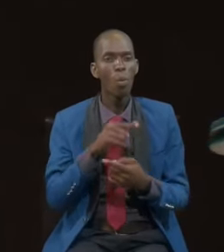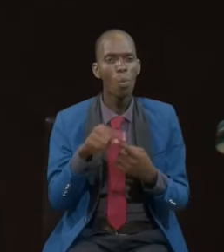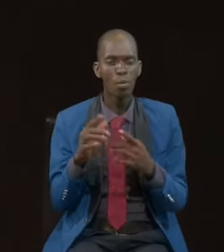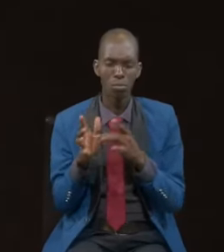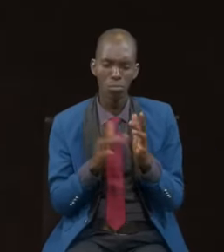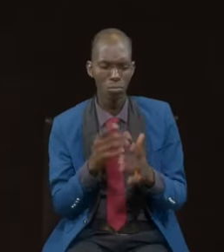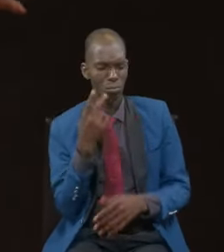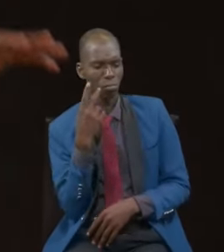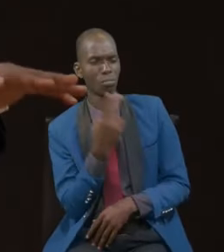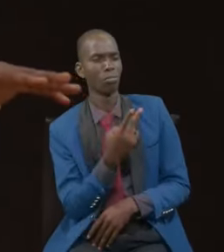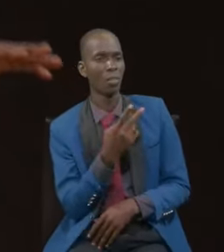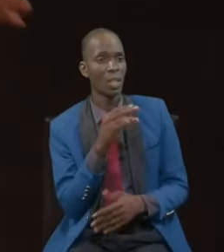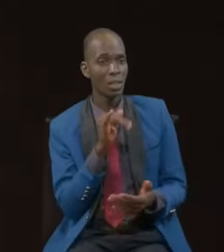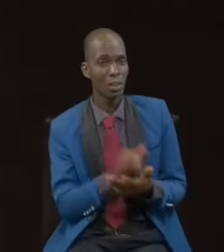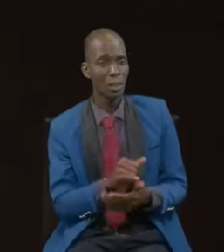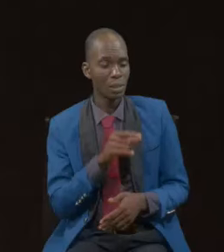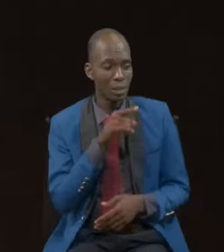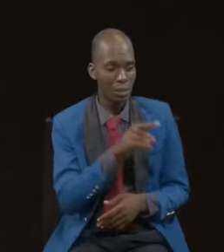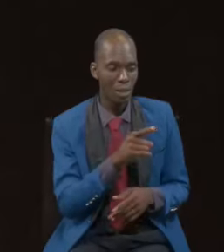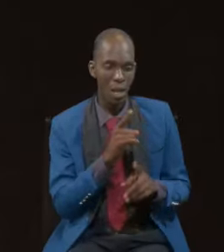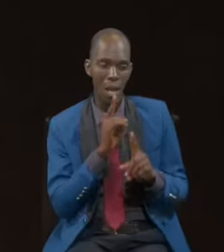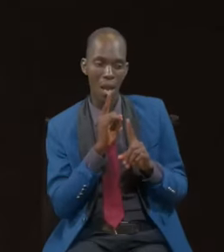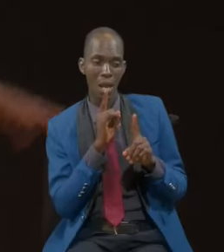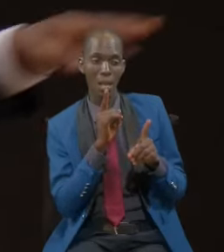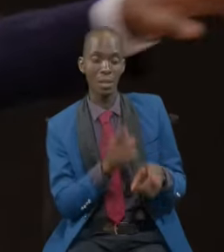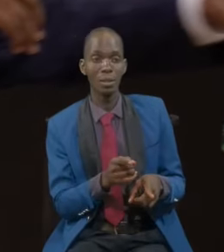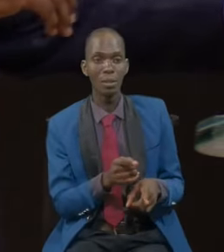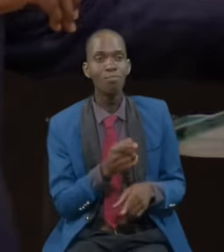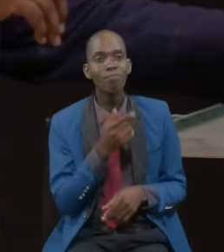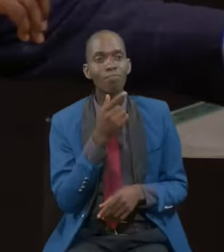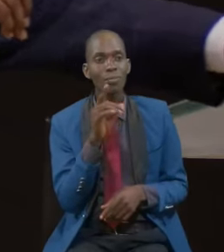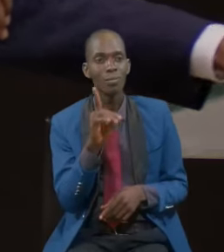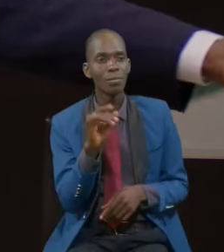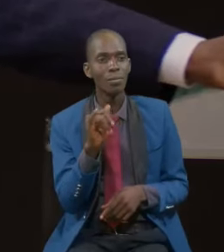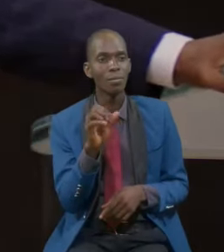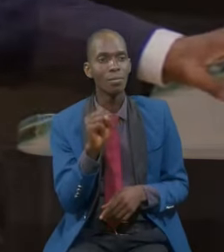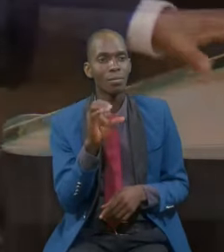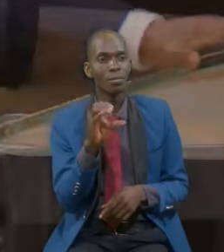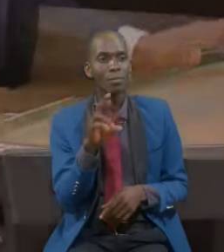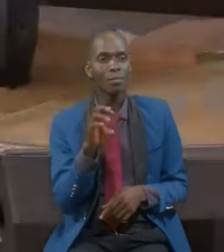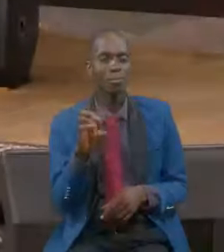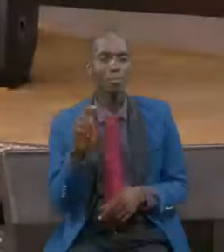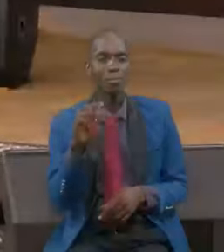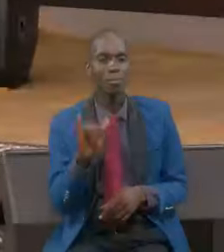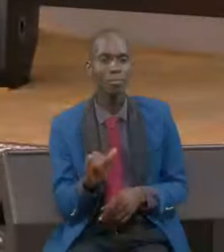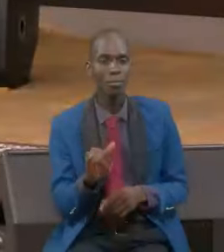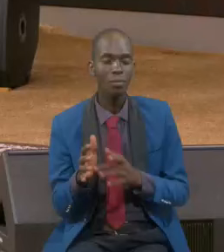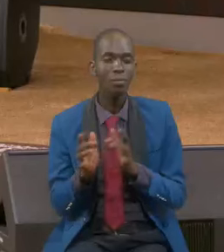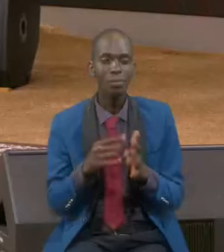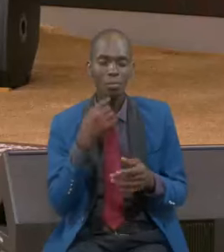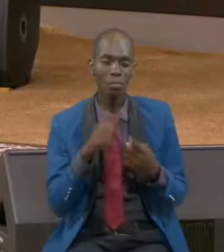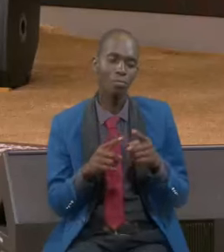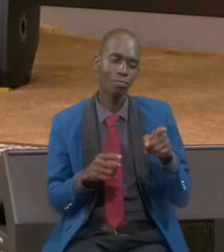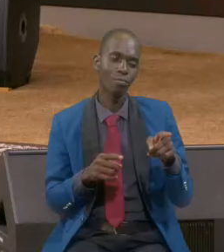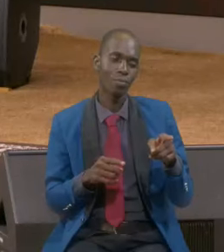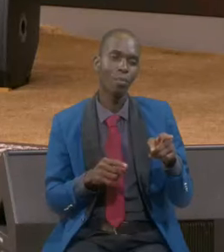saw that he answered discreetly, he said unto him, thou